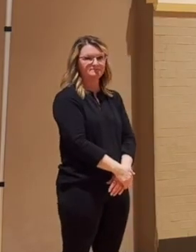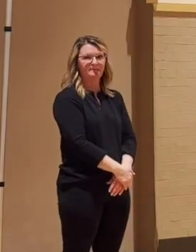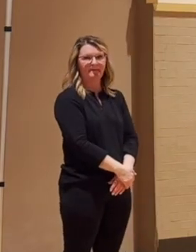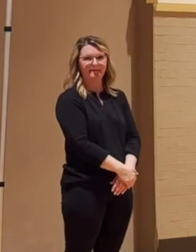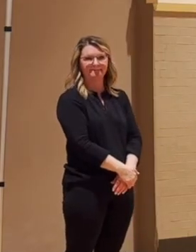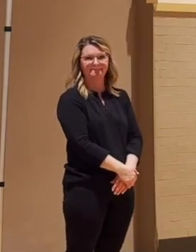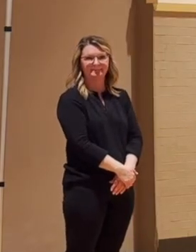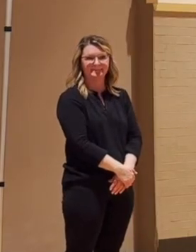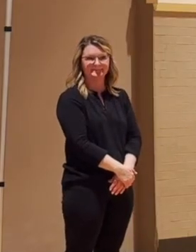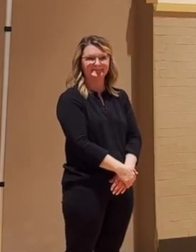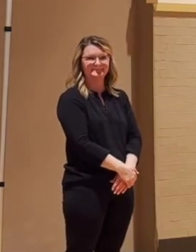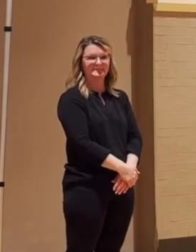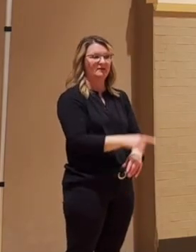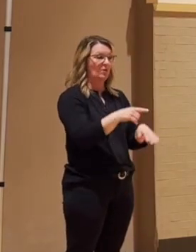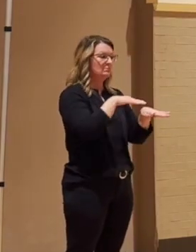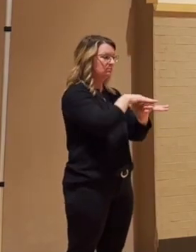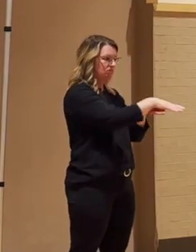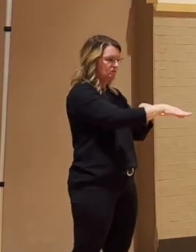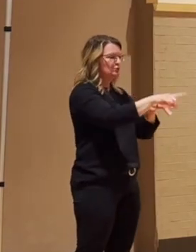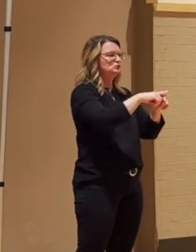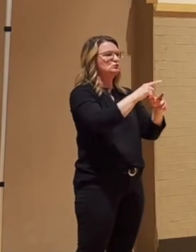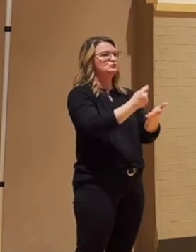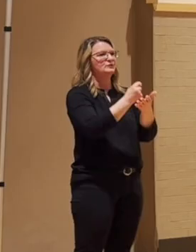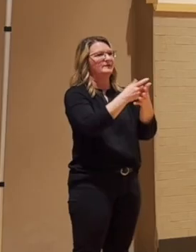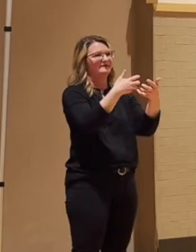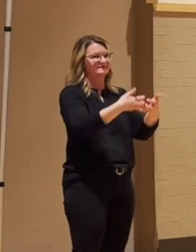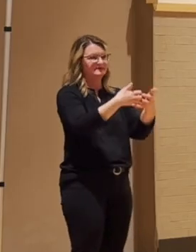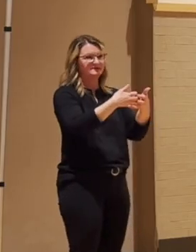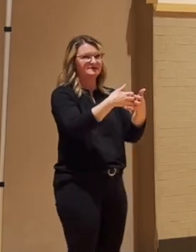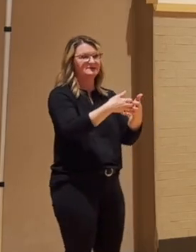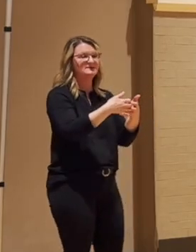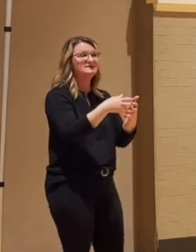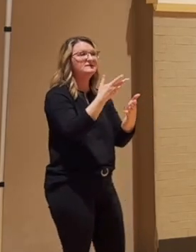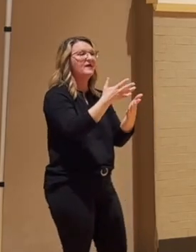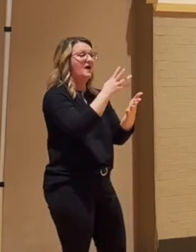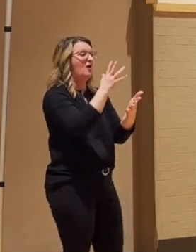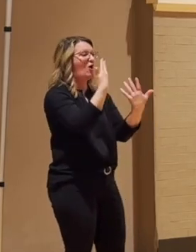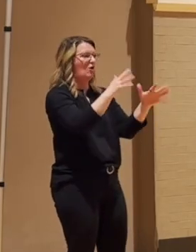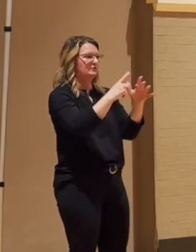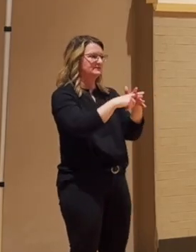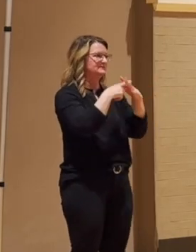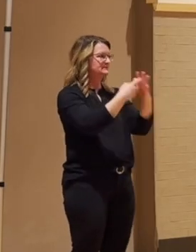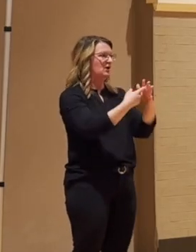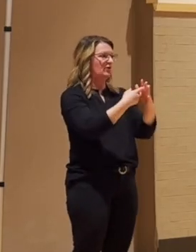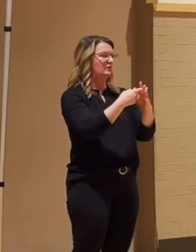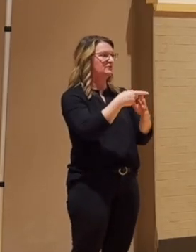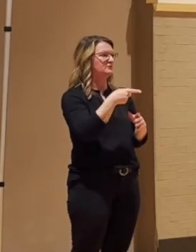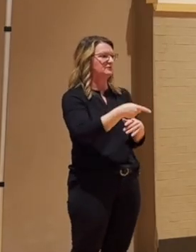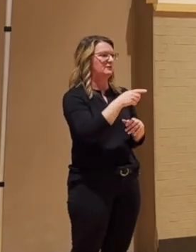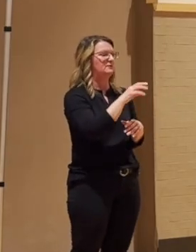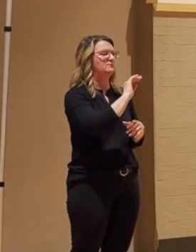to the treatment facility. Design has already started. We started design in